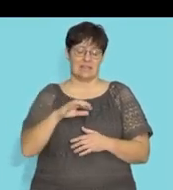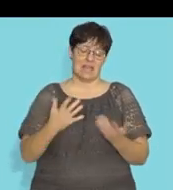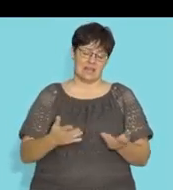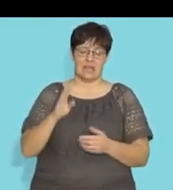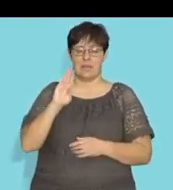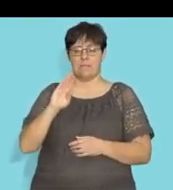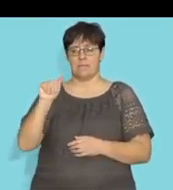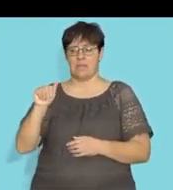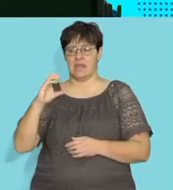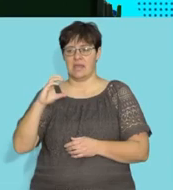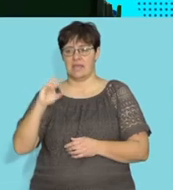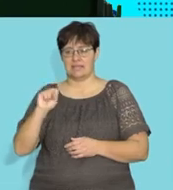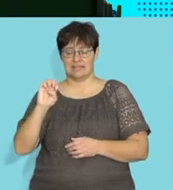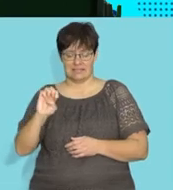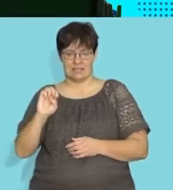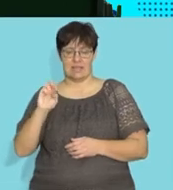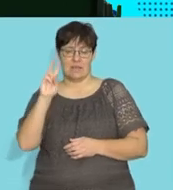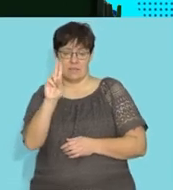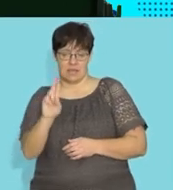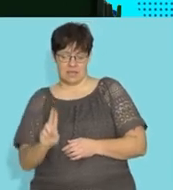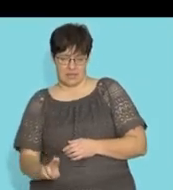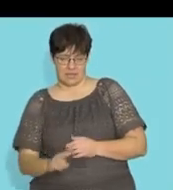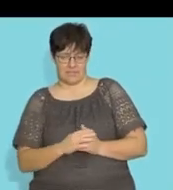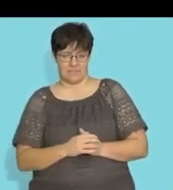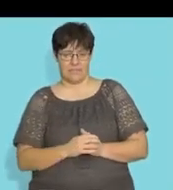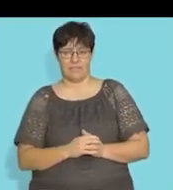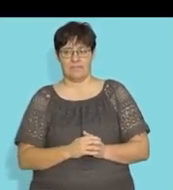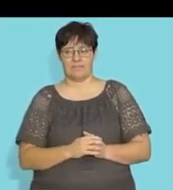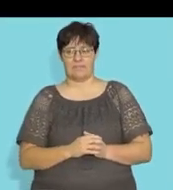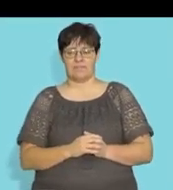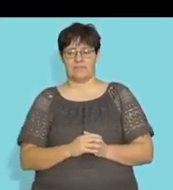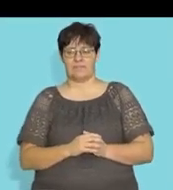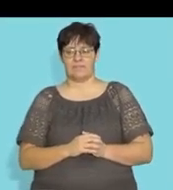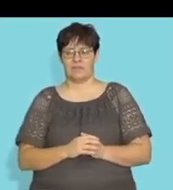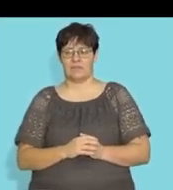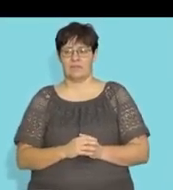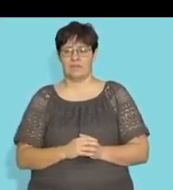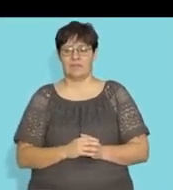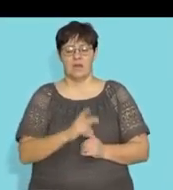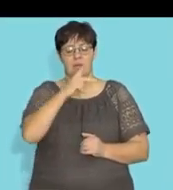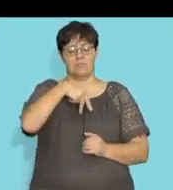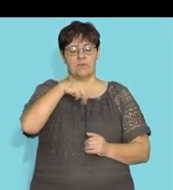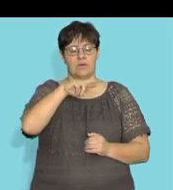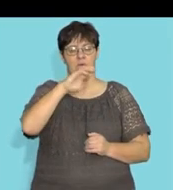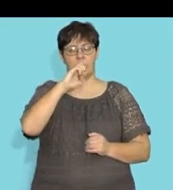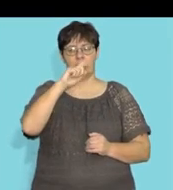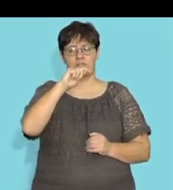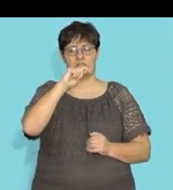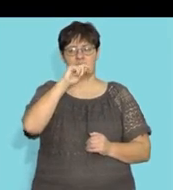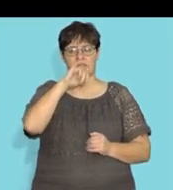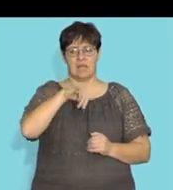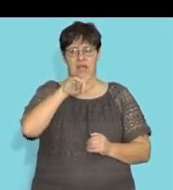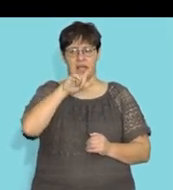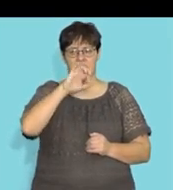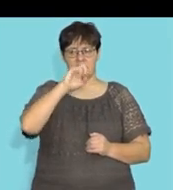and a conjugate base, but let's lead on to that. Right, proteolytic reactions, as I said, it's